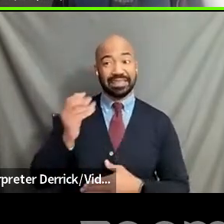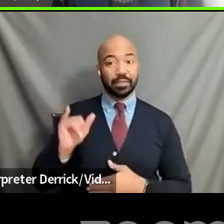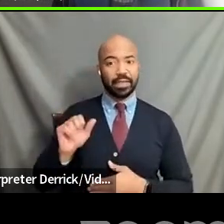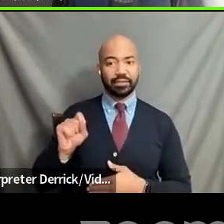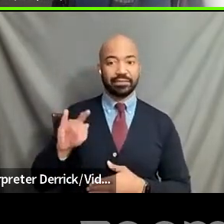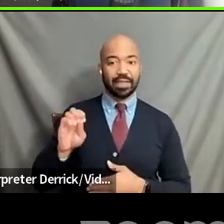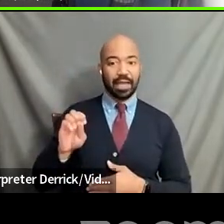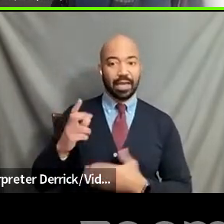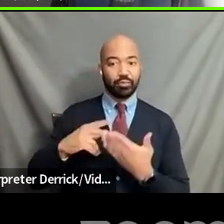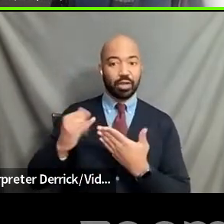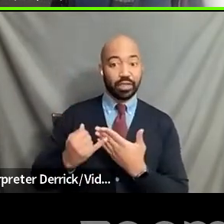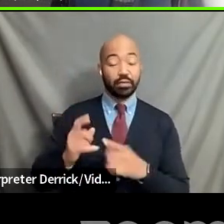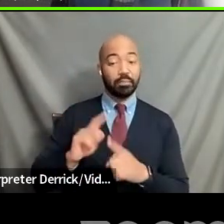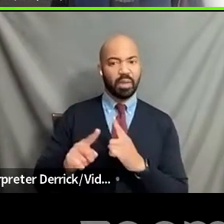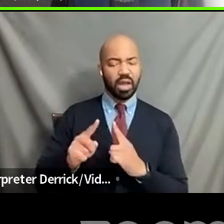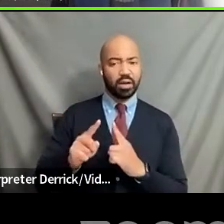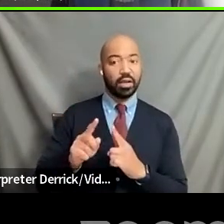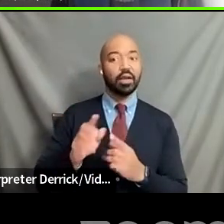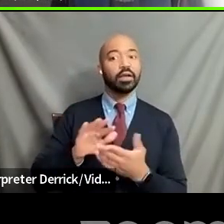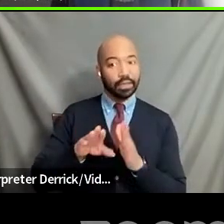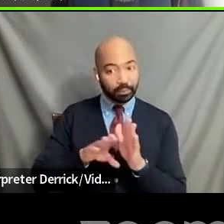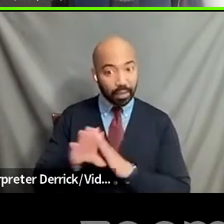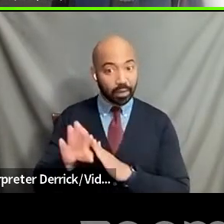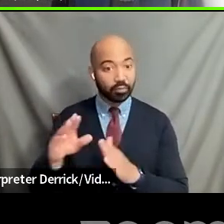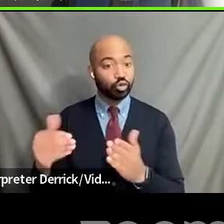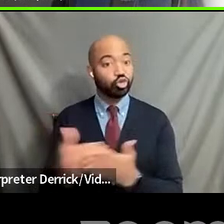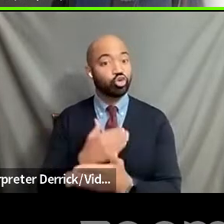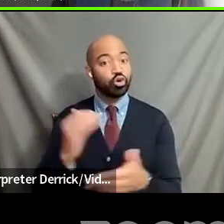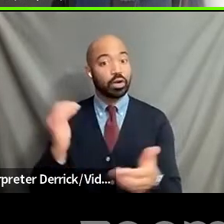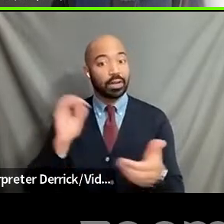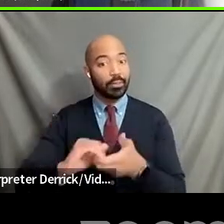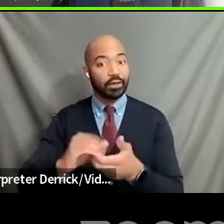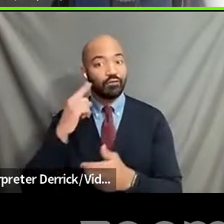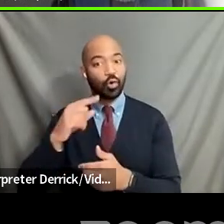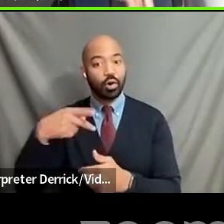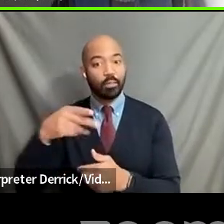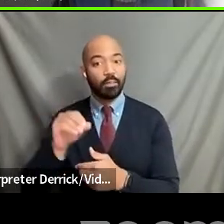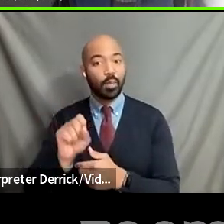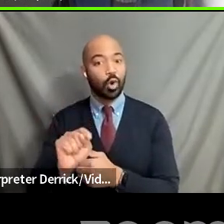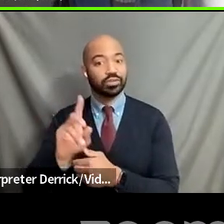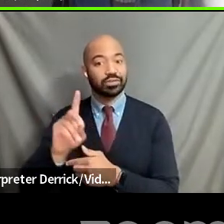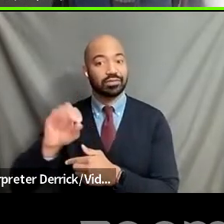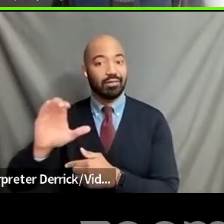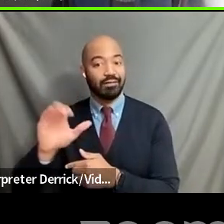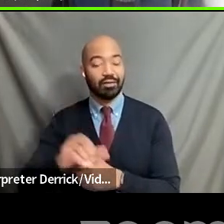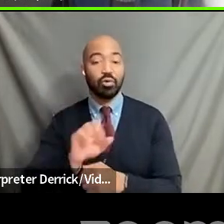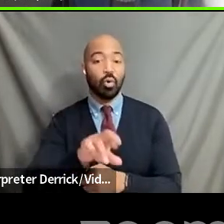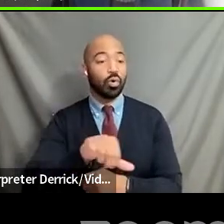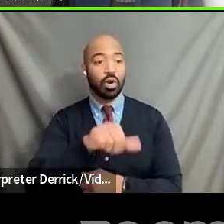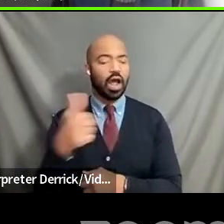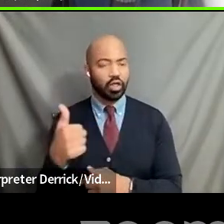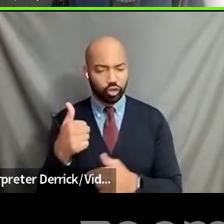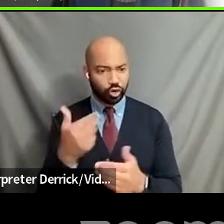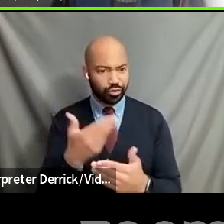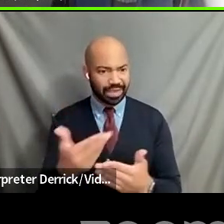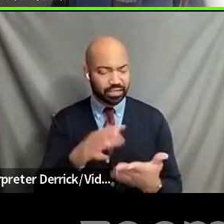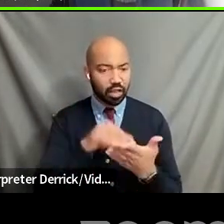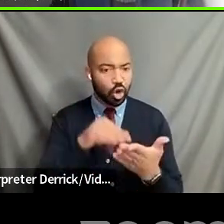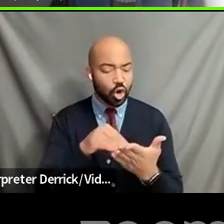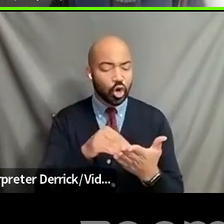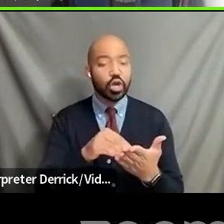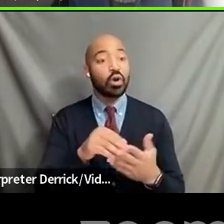a dissertation chapter, could develop into a new collaboration for a postdoc, could develop into a class that you help